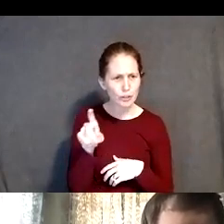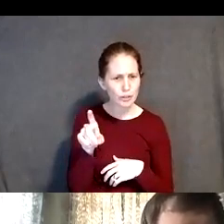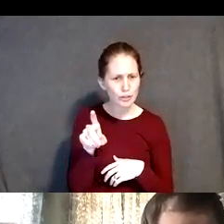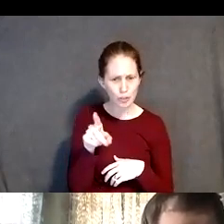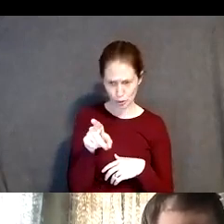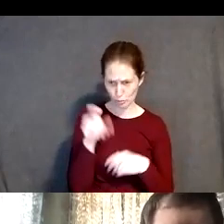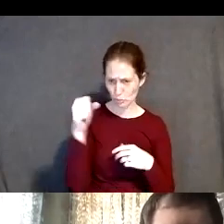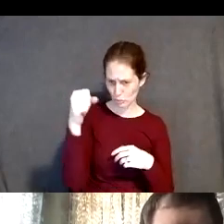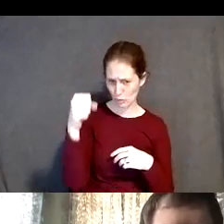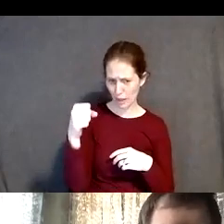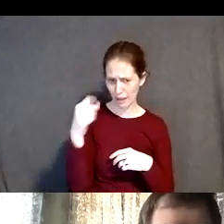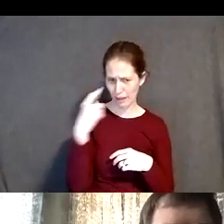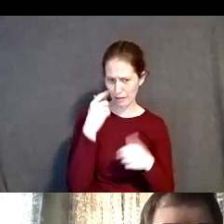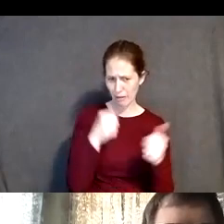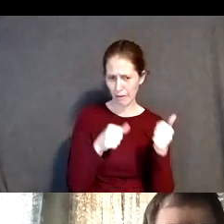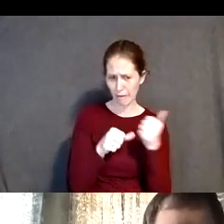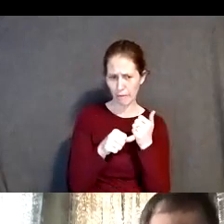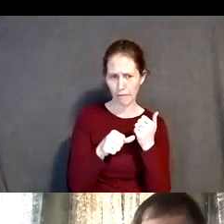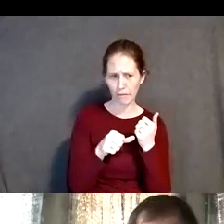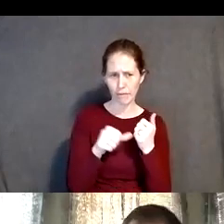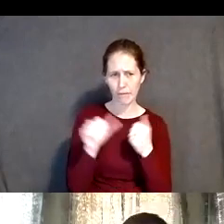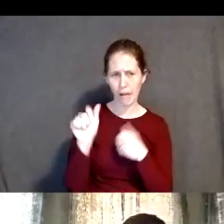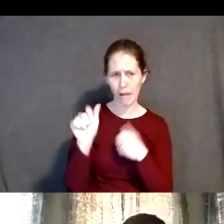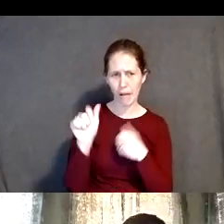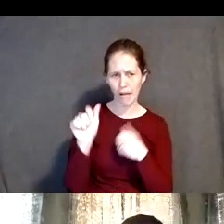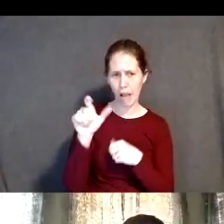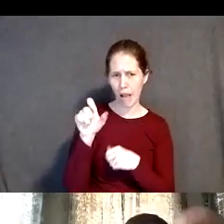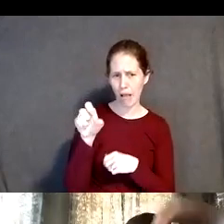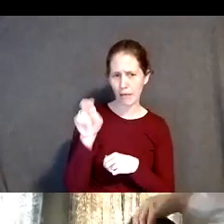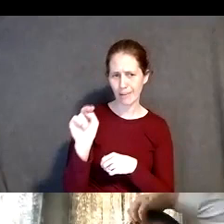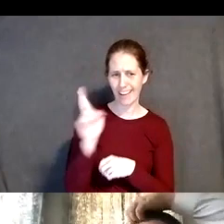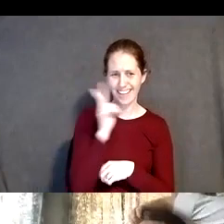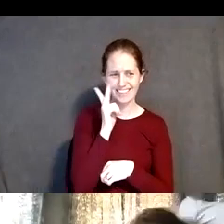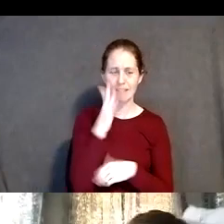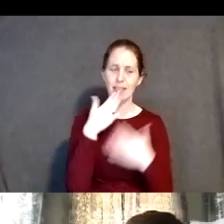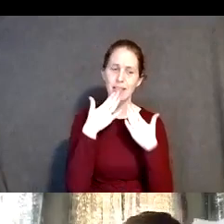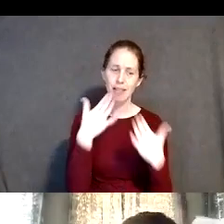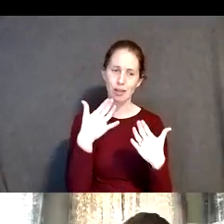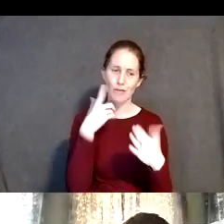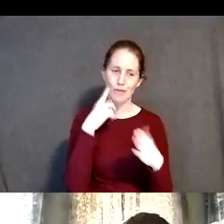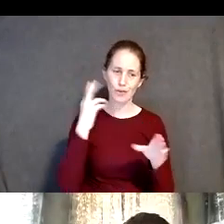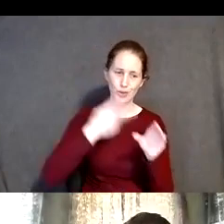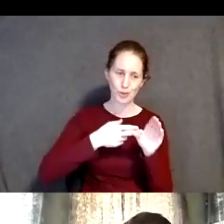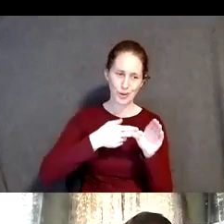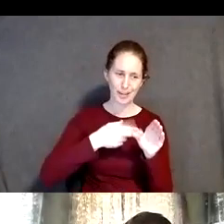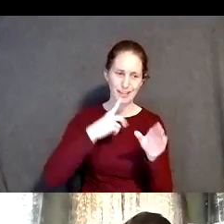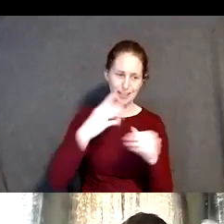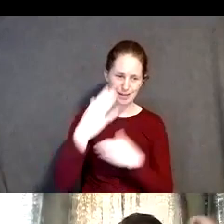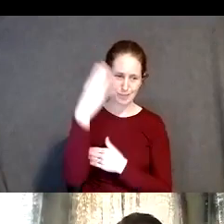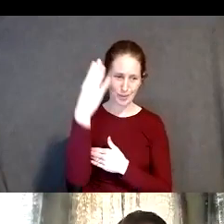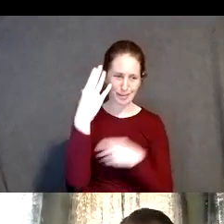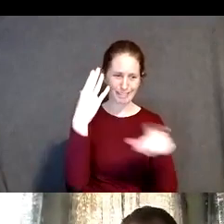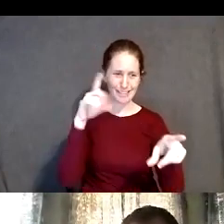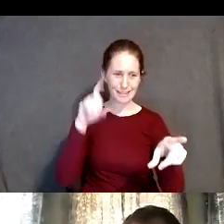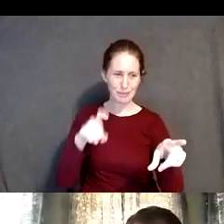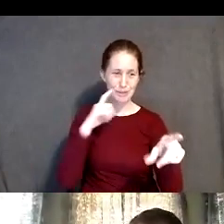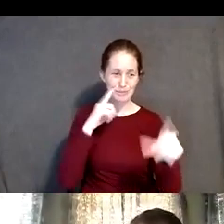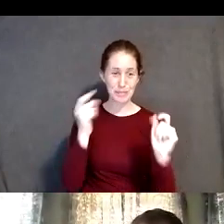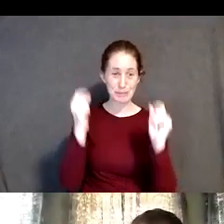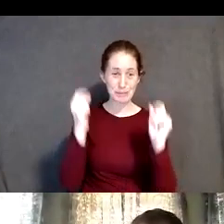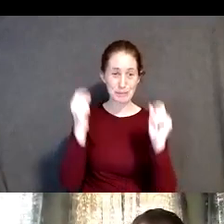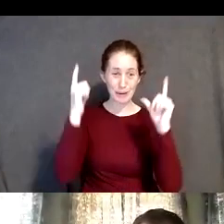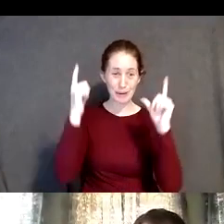You do, under Allison's name. And Allison, I see. Thank you. Thanks for joining us this morning. This is supposed to be a bit of a